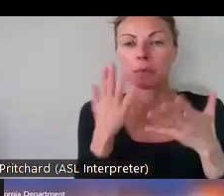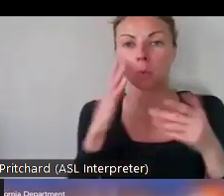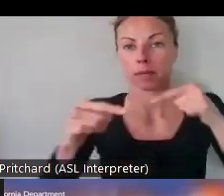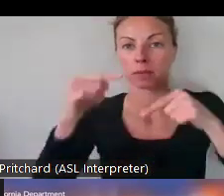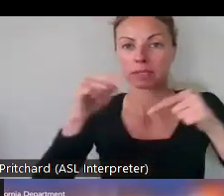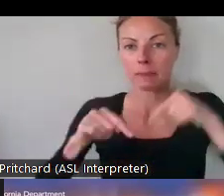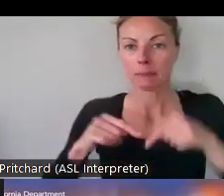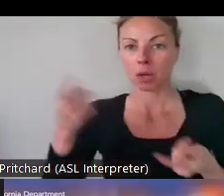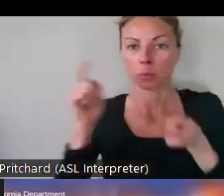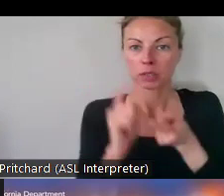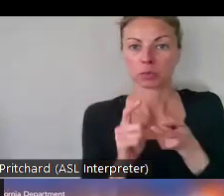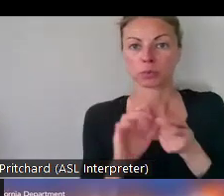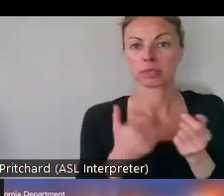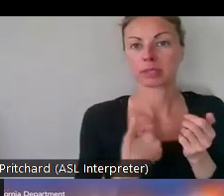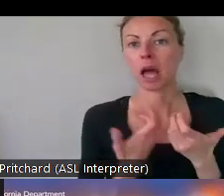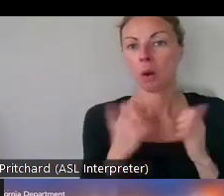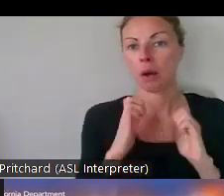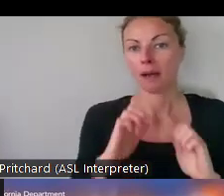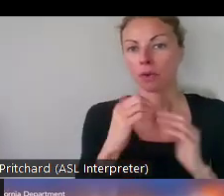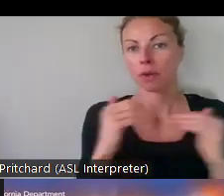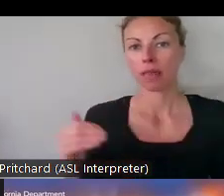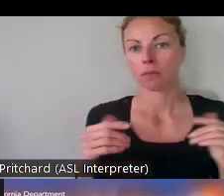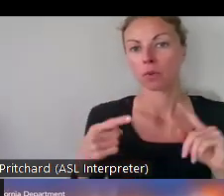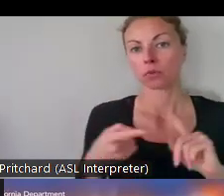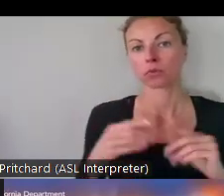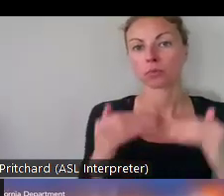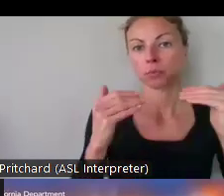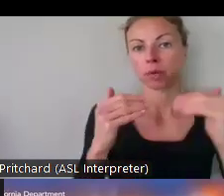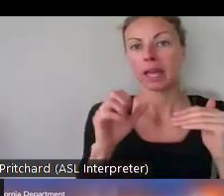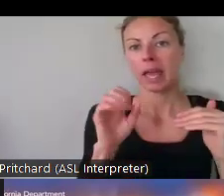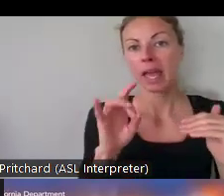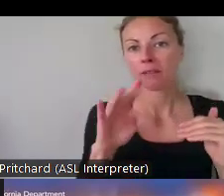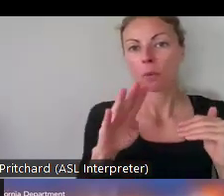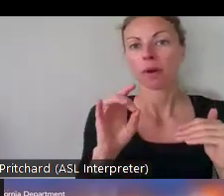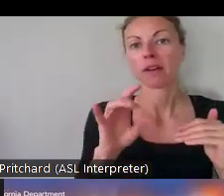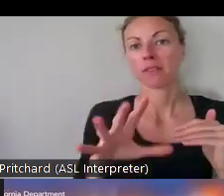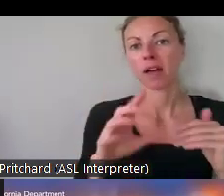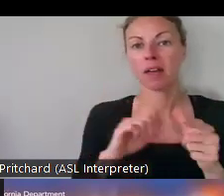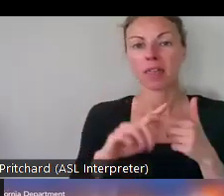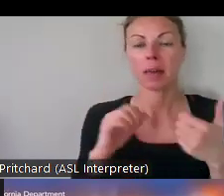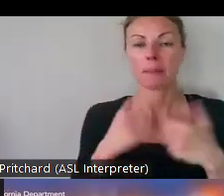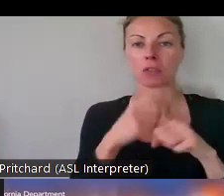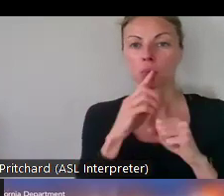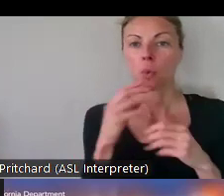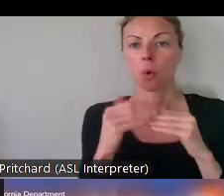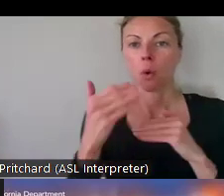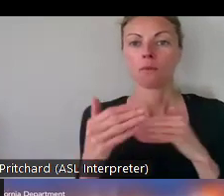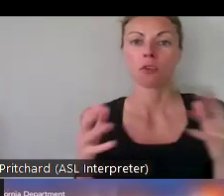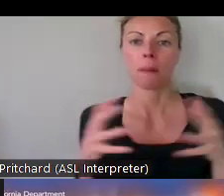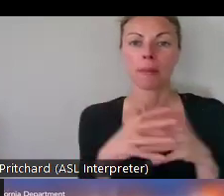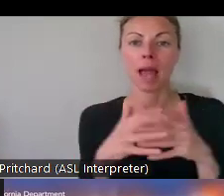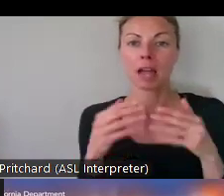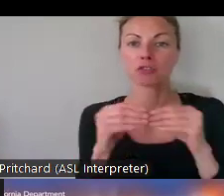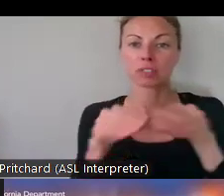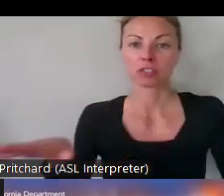the maintenance of effort level to bring them to 84, 85, and then make sure that overmatch is distributed equally in that